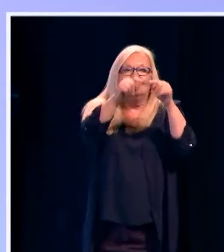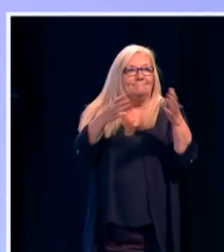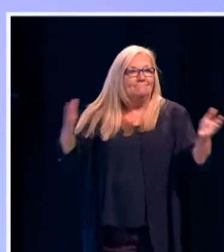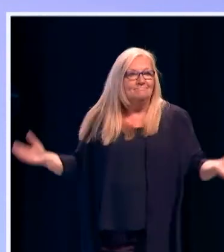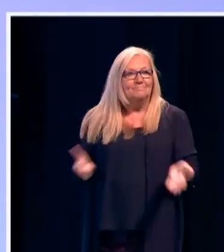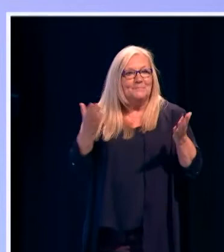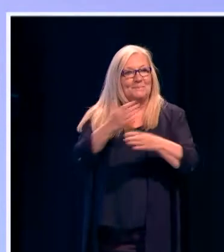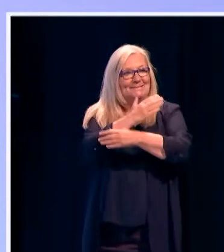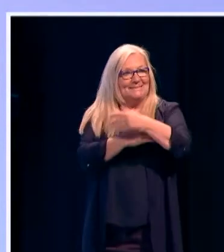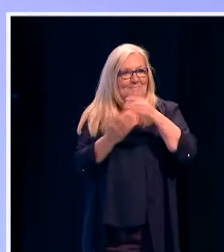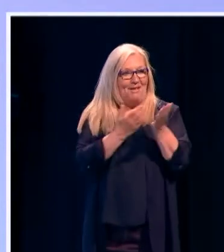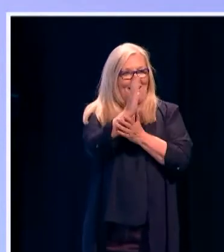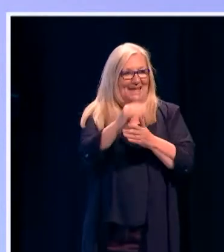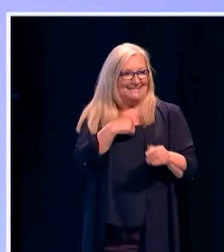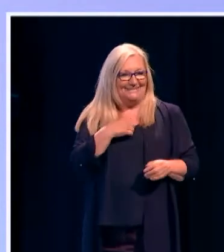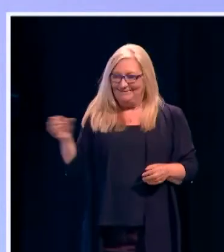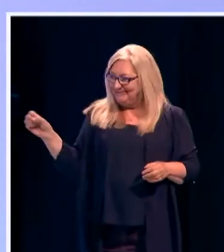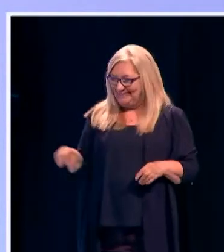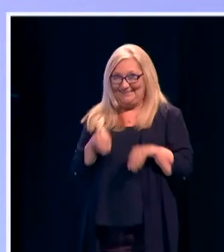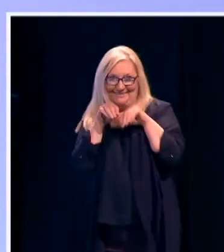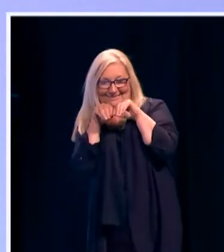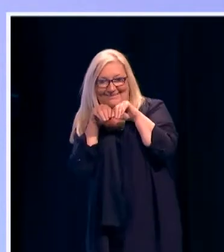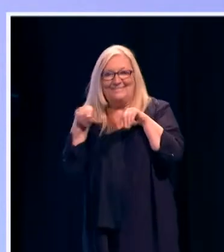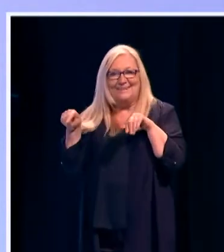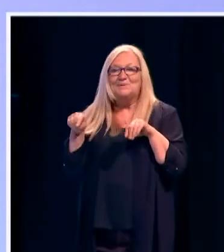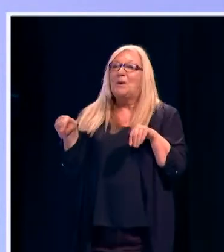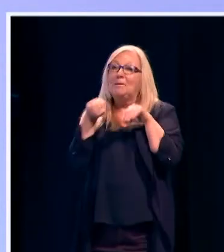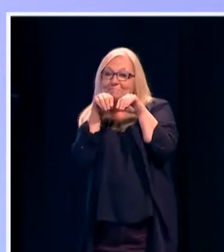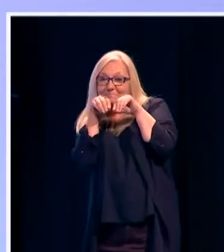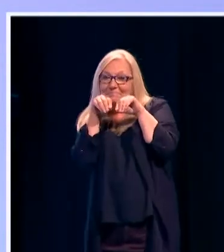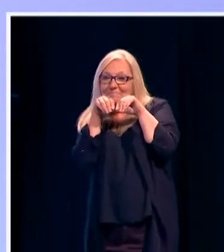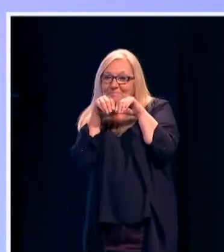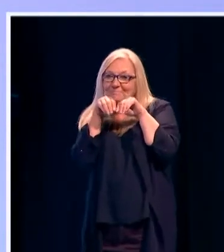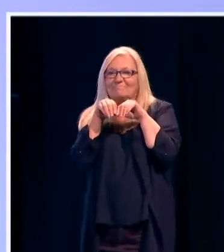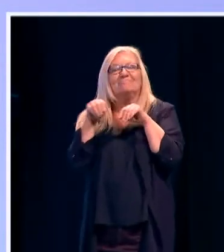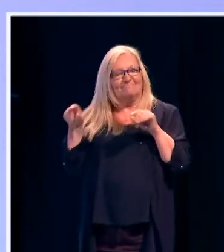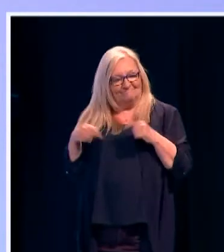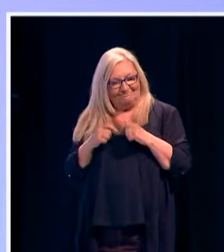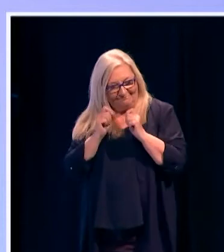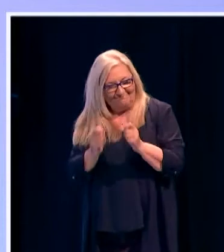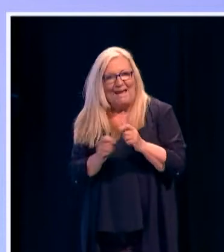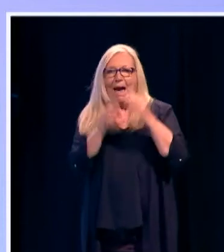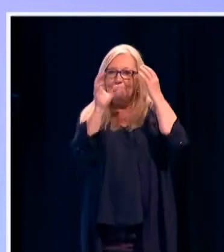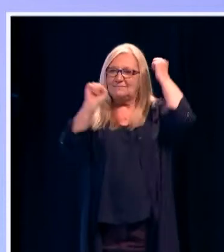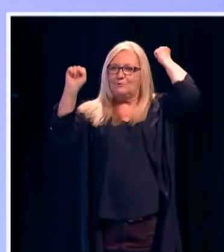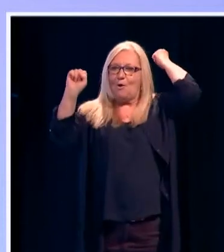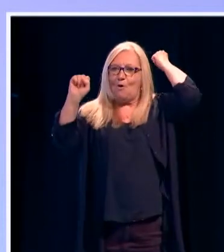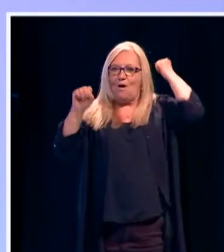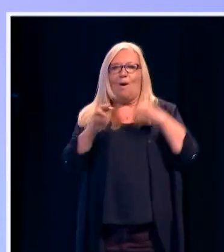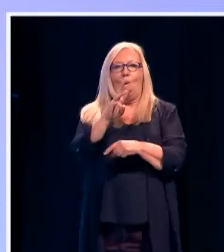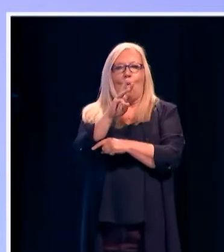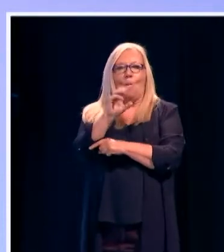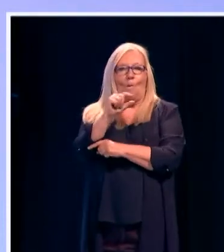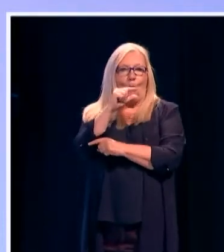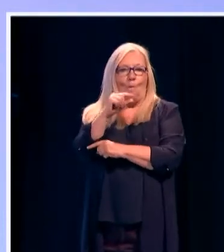and disability rights. Because of his advocacy efforts, he holds the honorary rank of ambassador, hence he's known as Wagga the